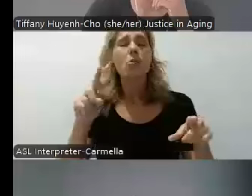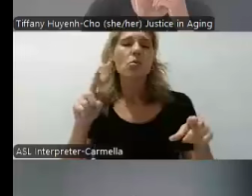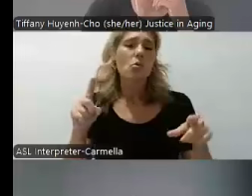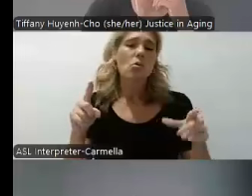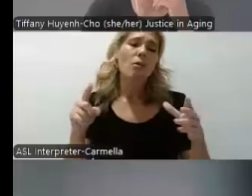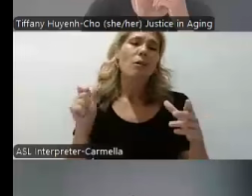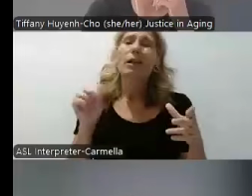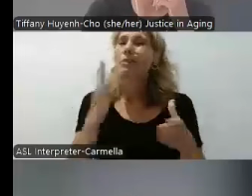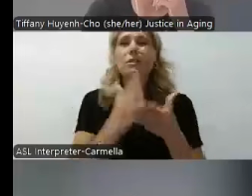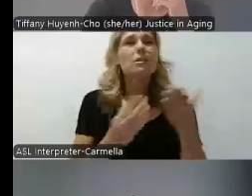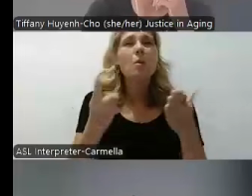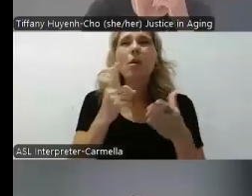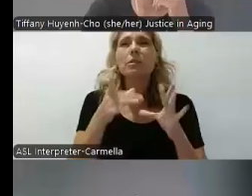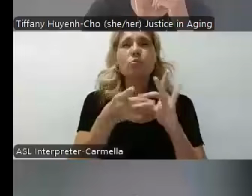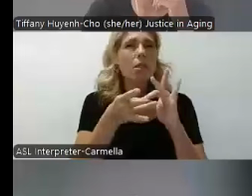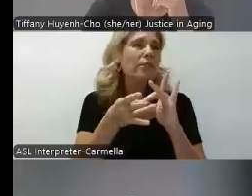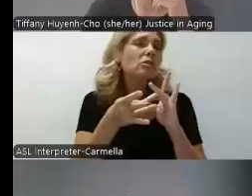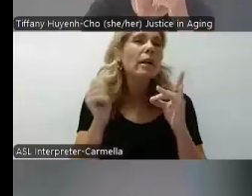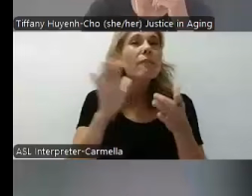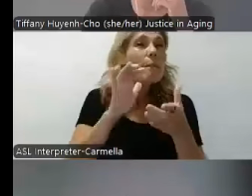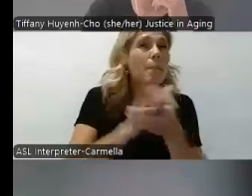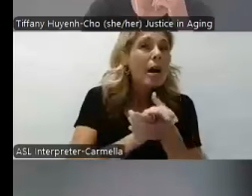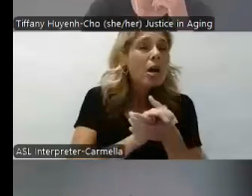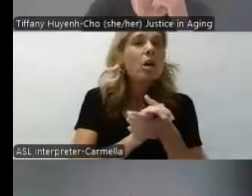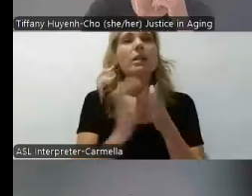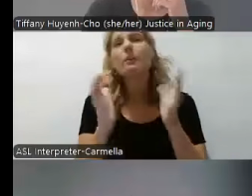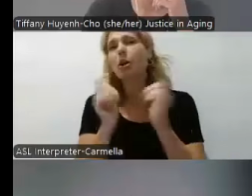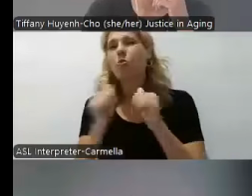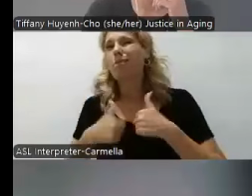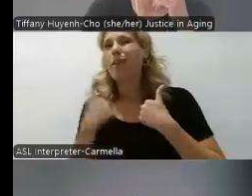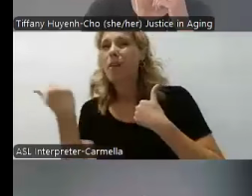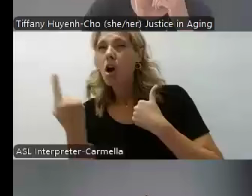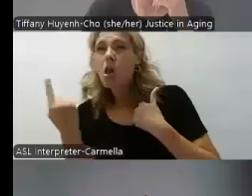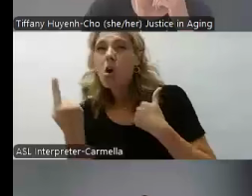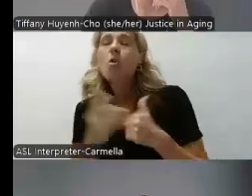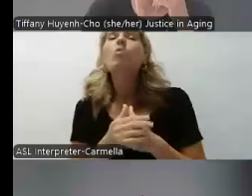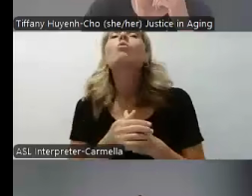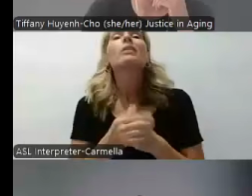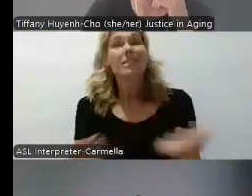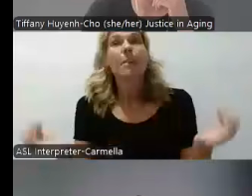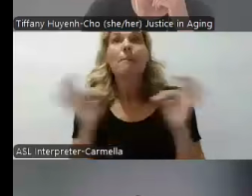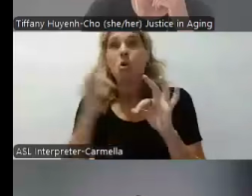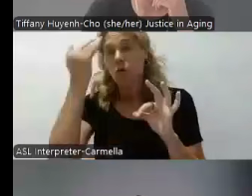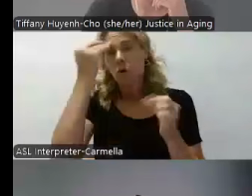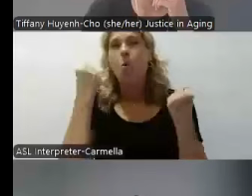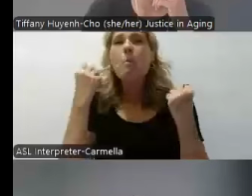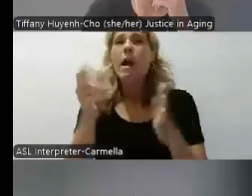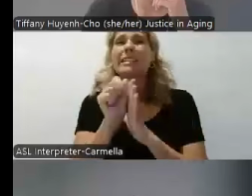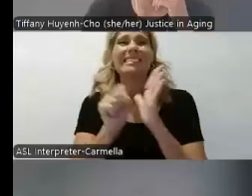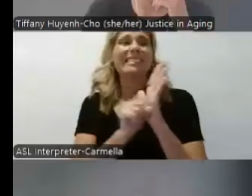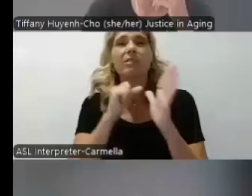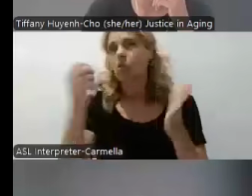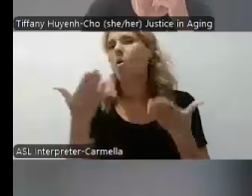if somebody's, part of a relationship, if they're a married couple versus if they're living alone. And it's really important to note a lot of states do not